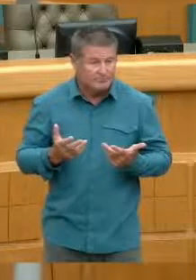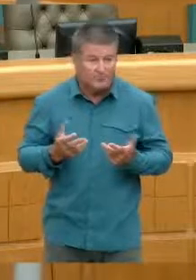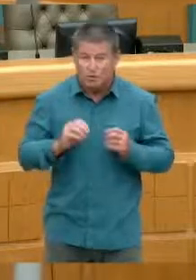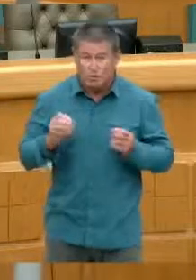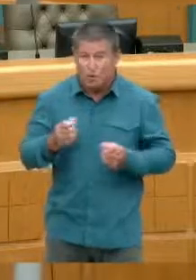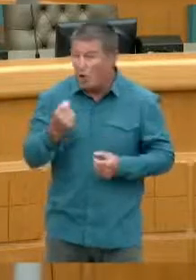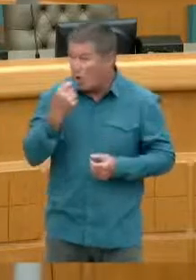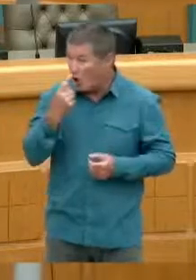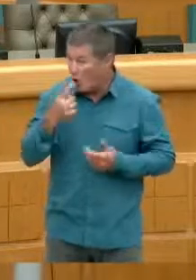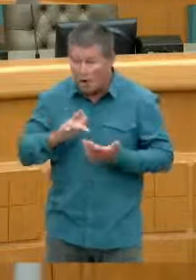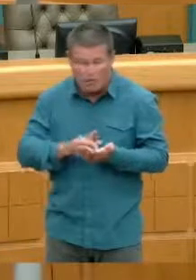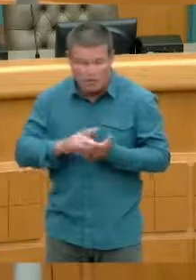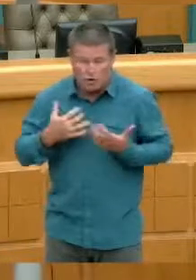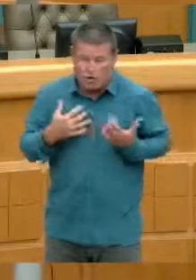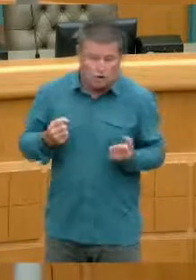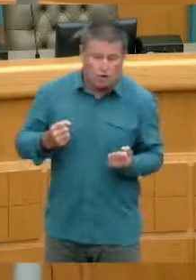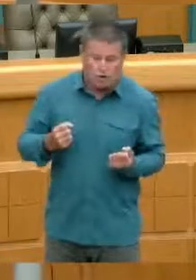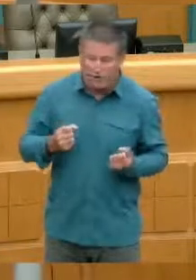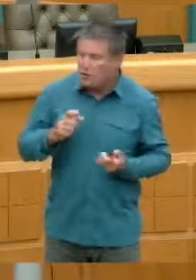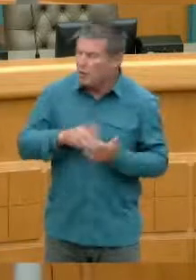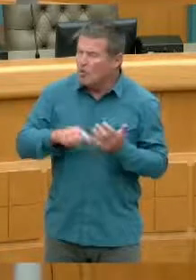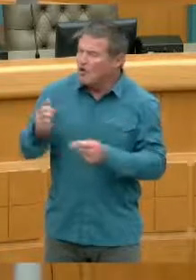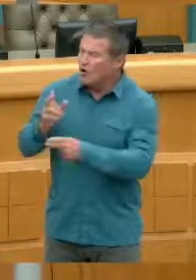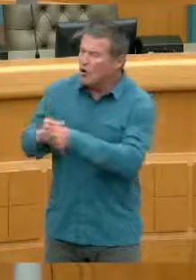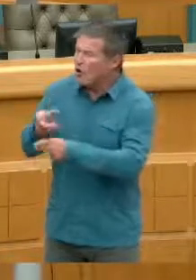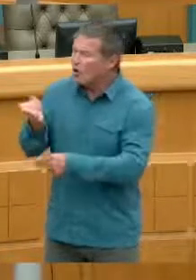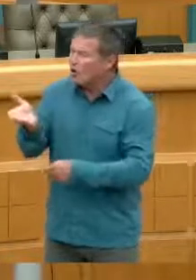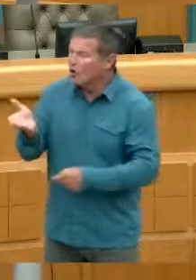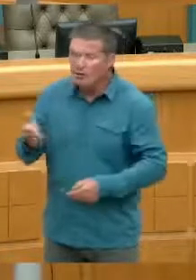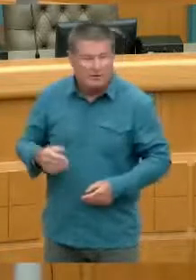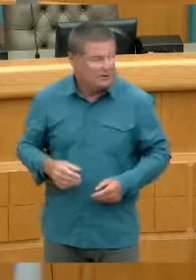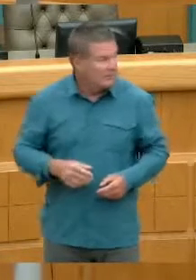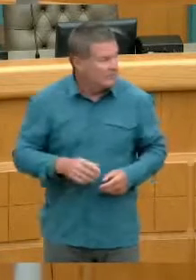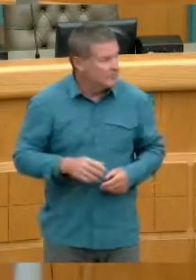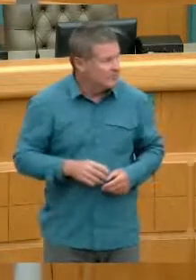cure for it. What is the other thing they call?